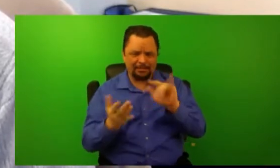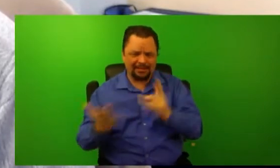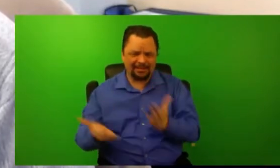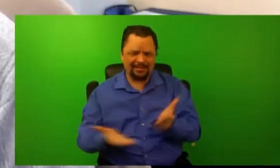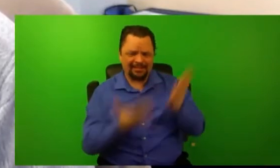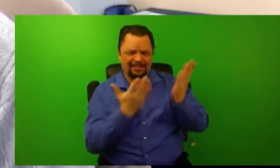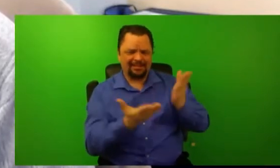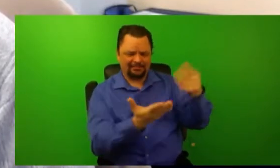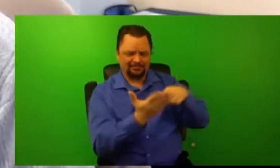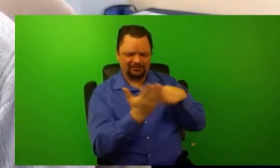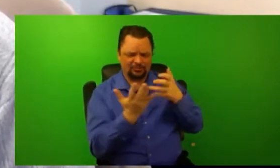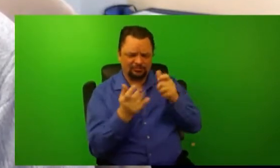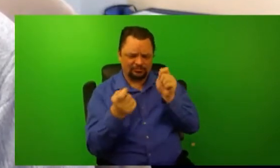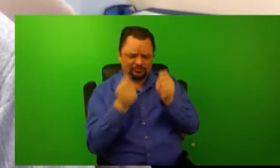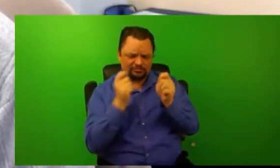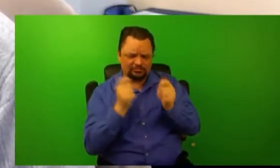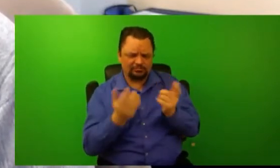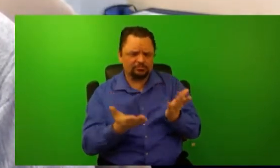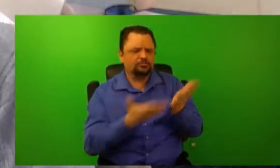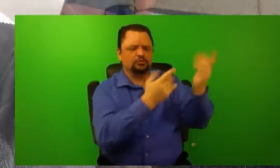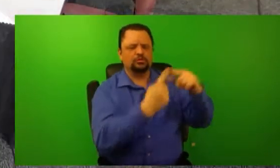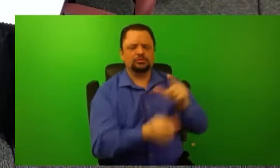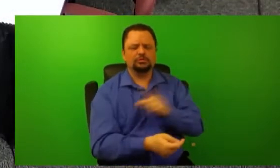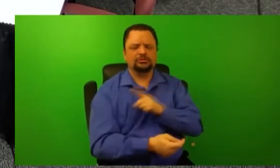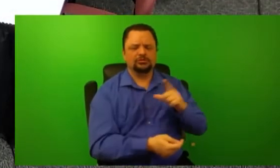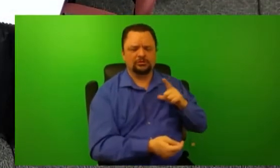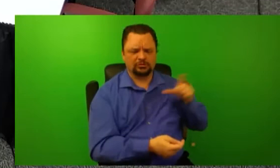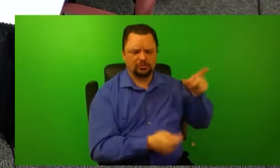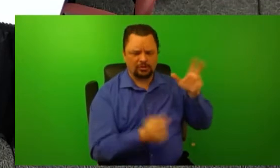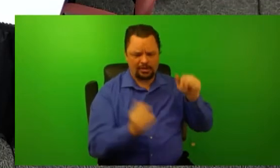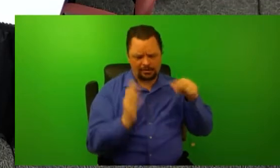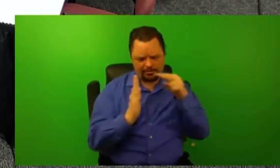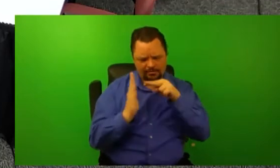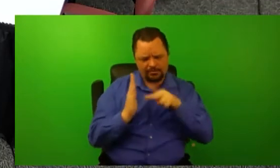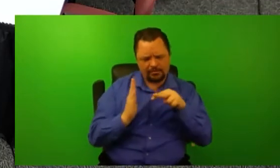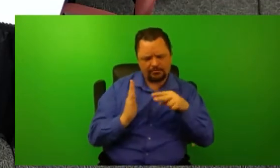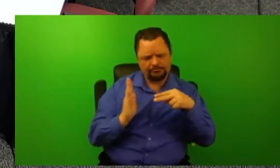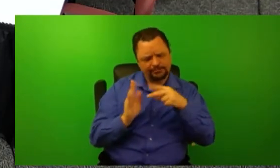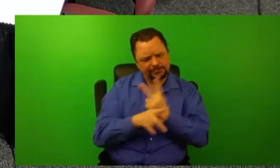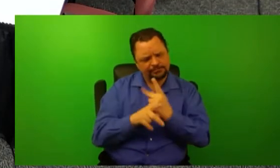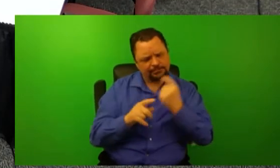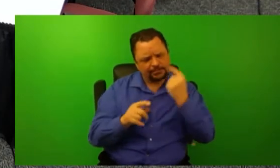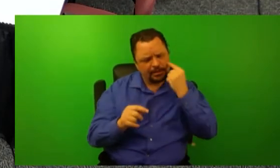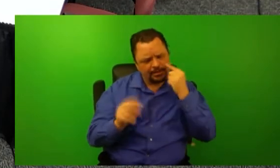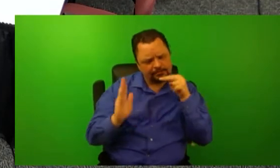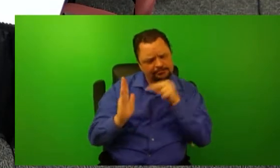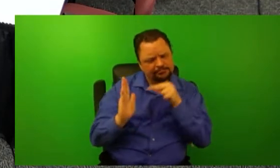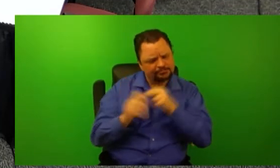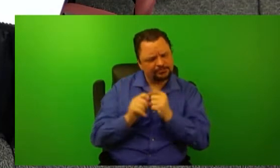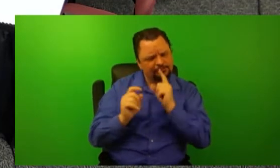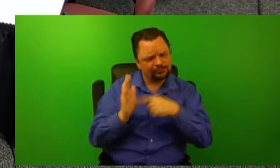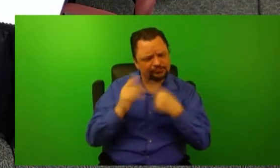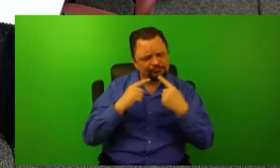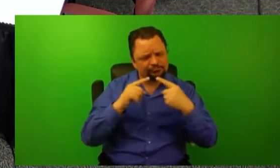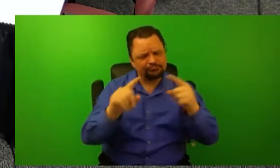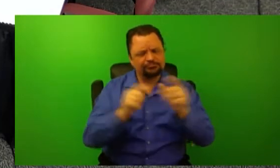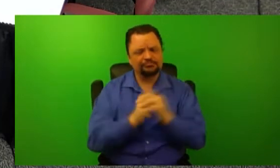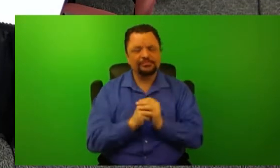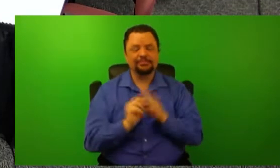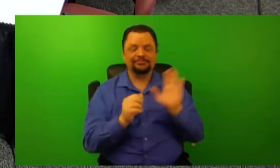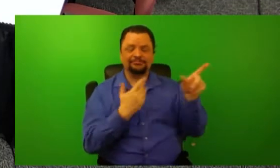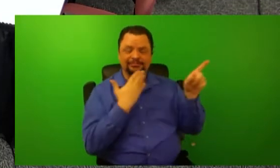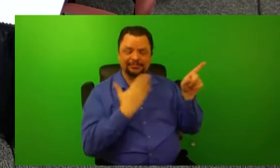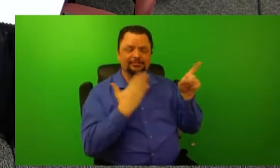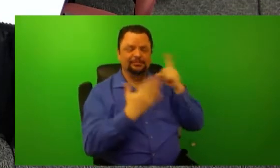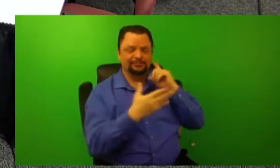everybody needs to get behind. Thank you. Gonzalez, thanks for those comments. It is public health, and we